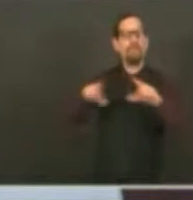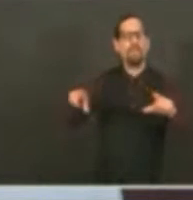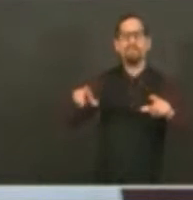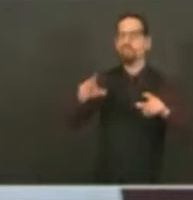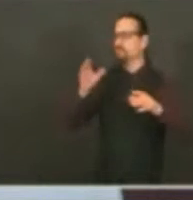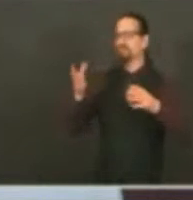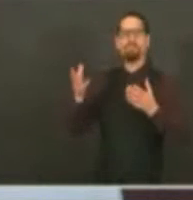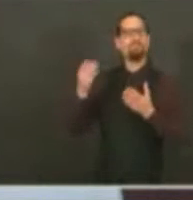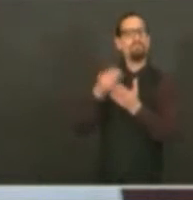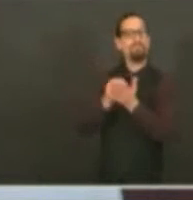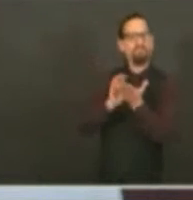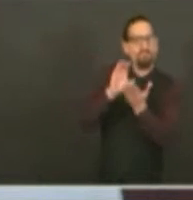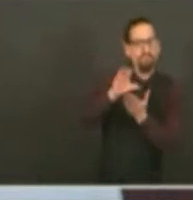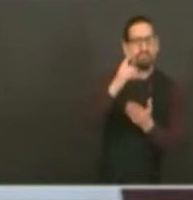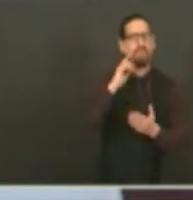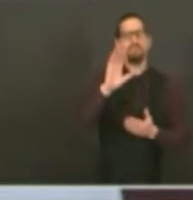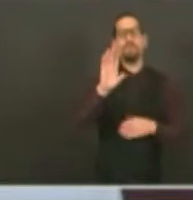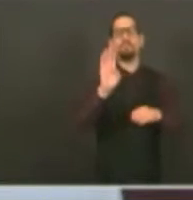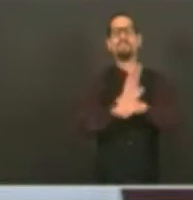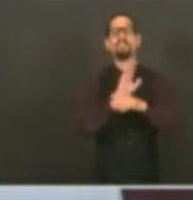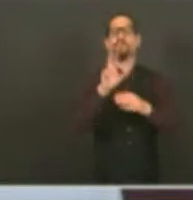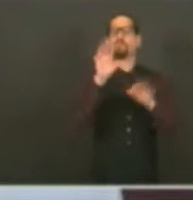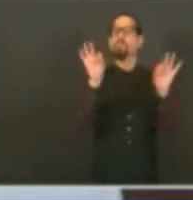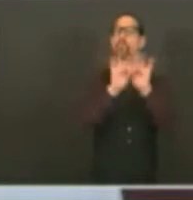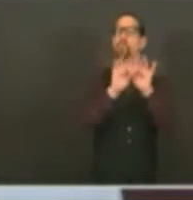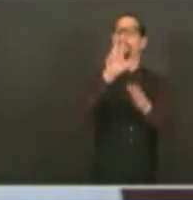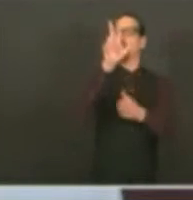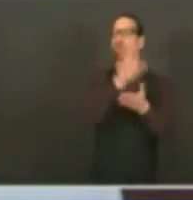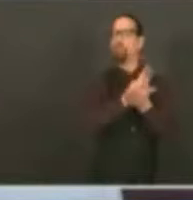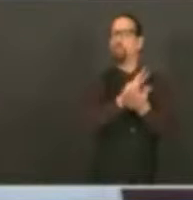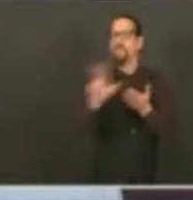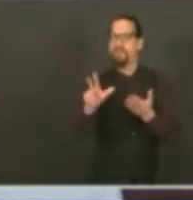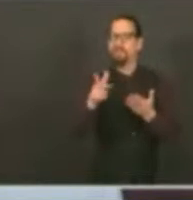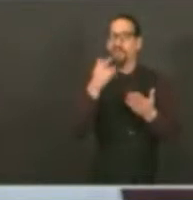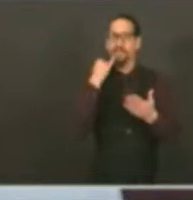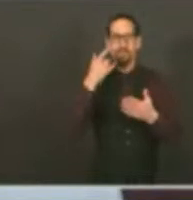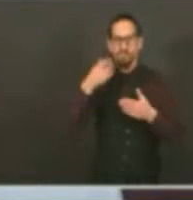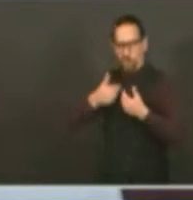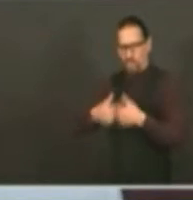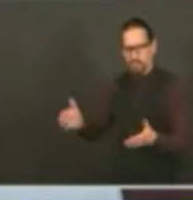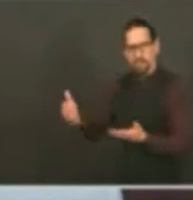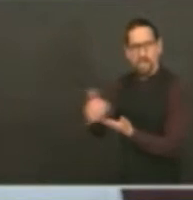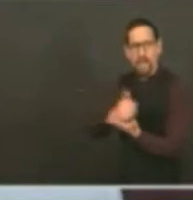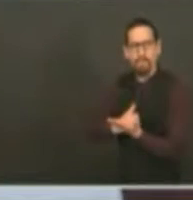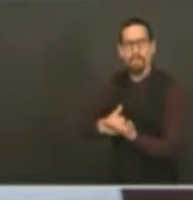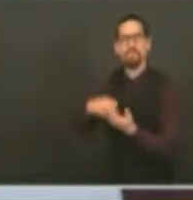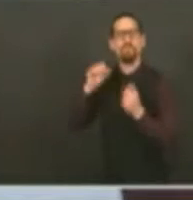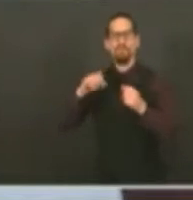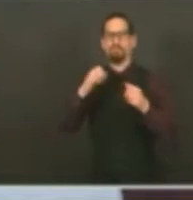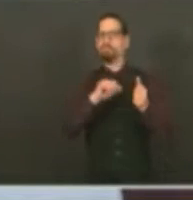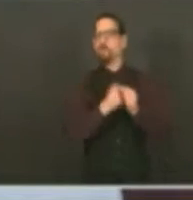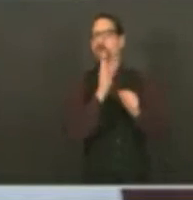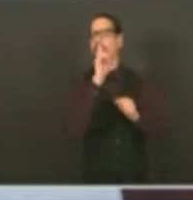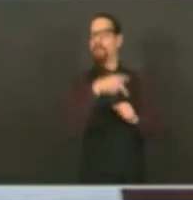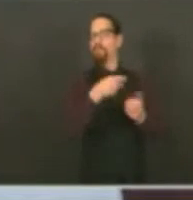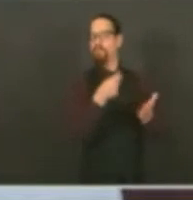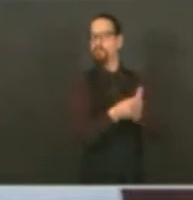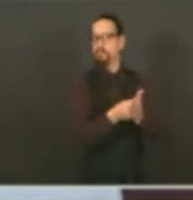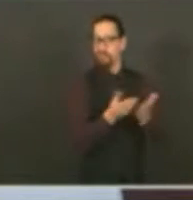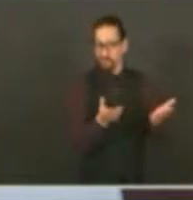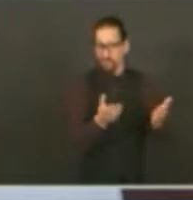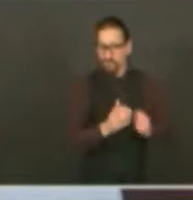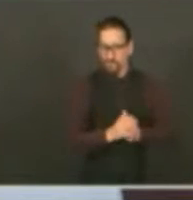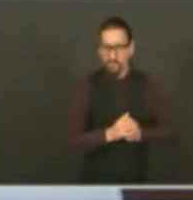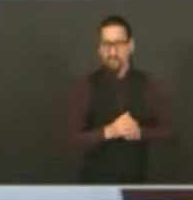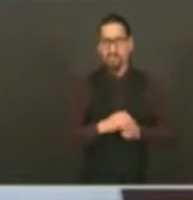So I hope that's clear and I can answer questions if not. I'm also extending the additional $200 weekly unemployment